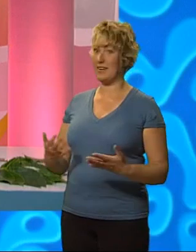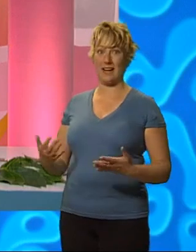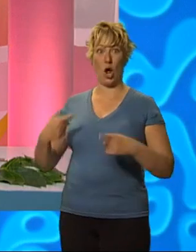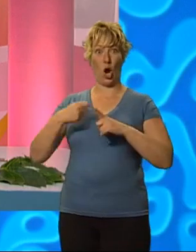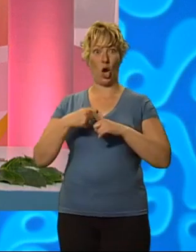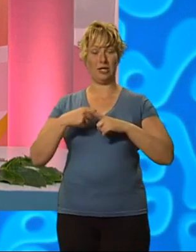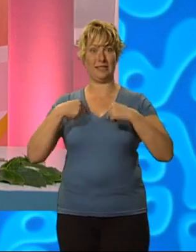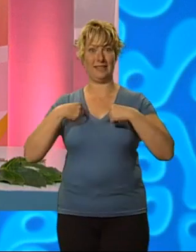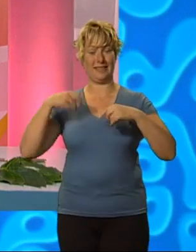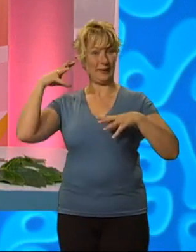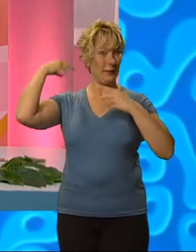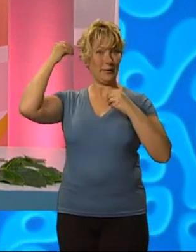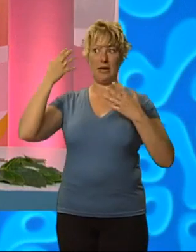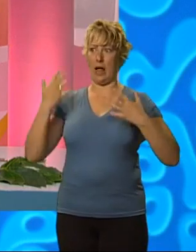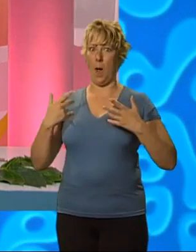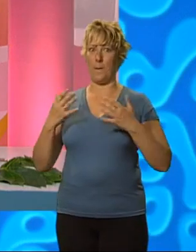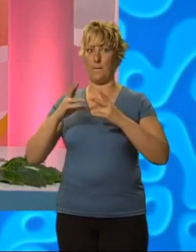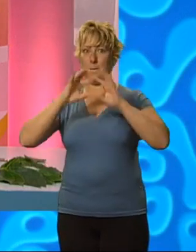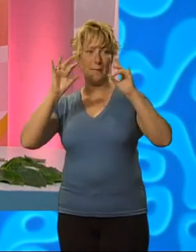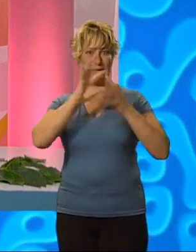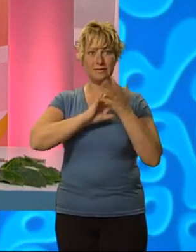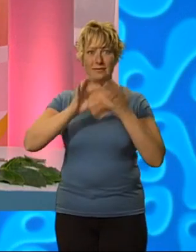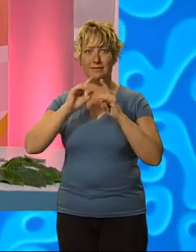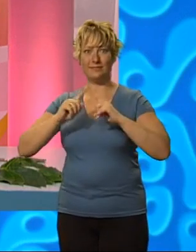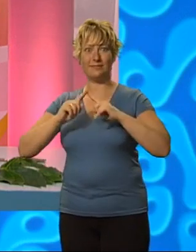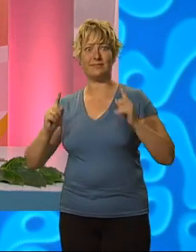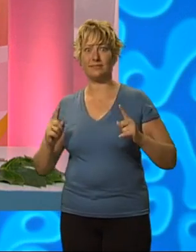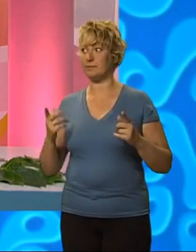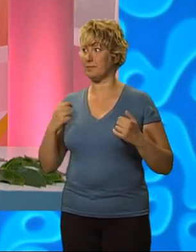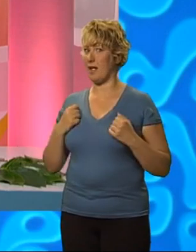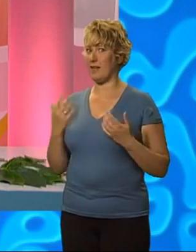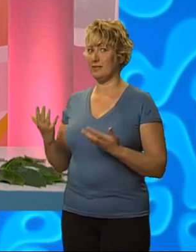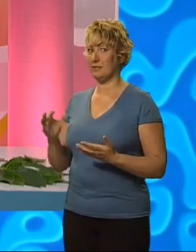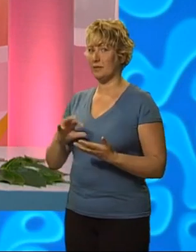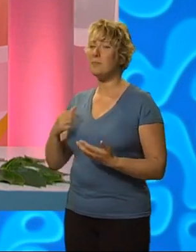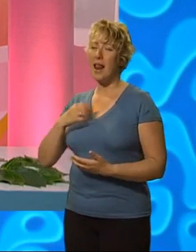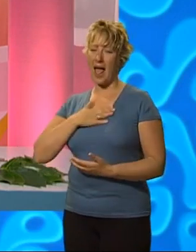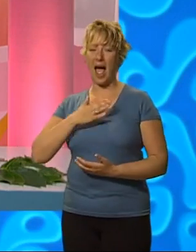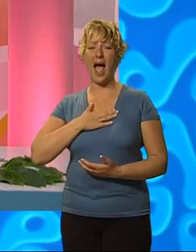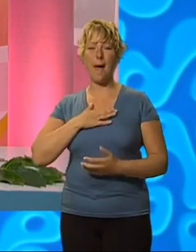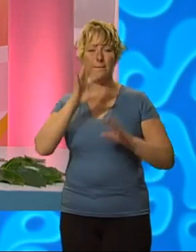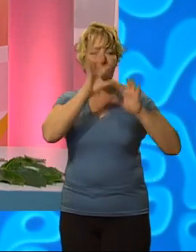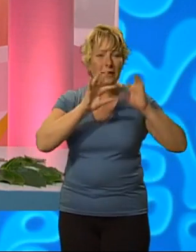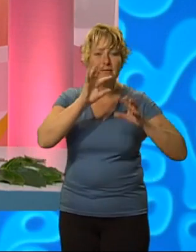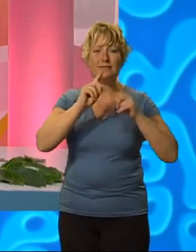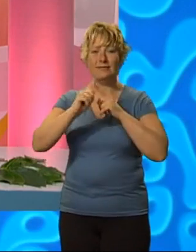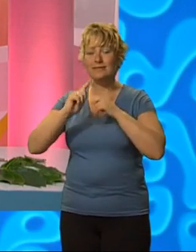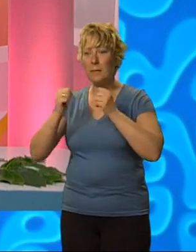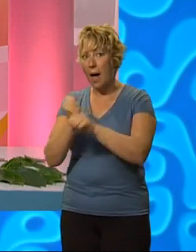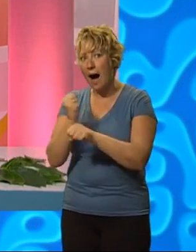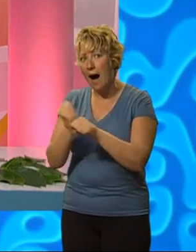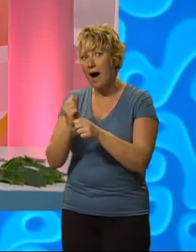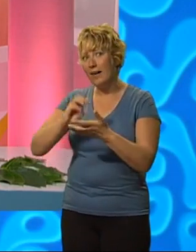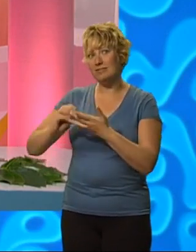Hello, Kirsten here, and this is Pattern Palace. Here are my patterns. I like patterns, I like looking at them, and I like making